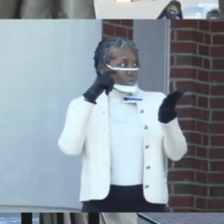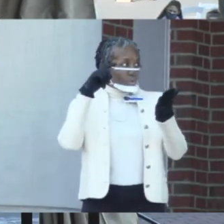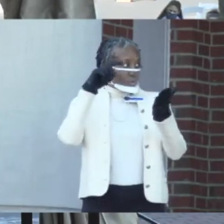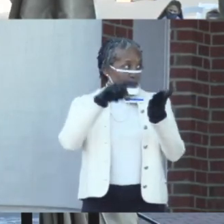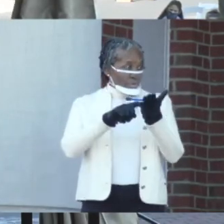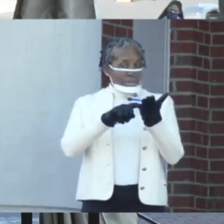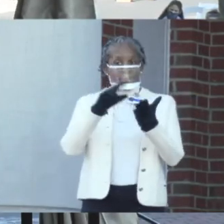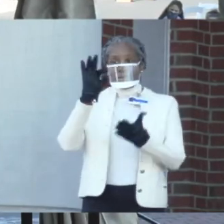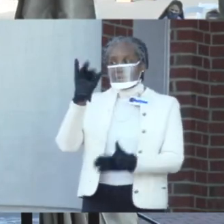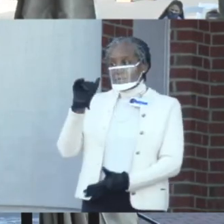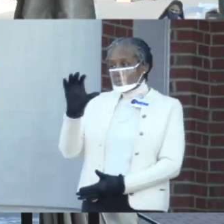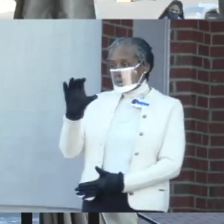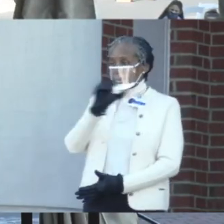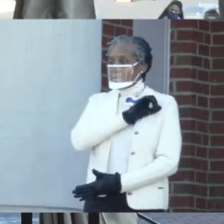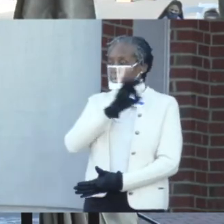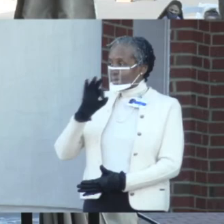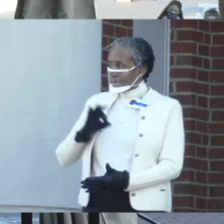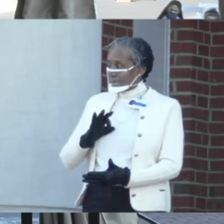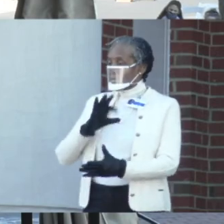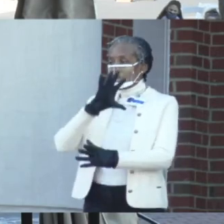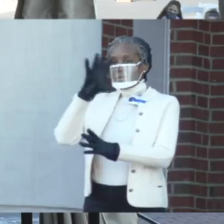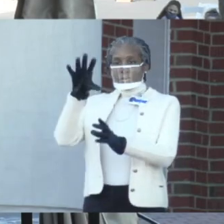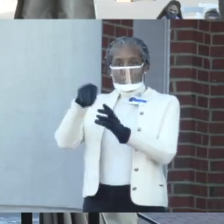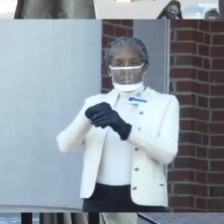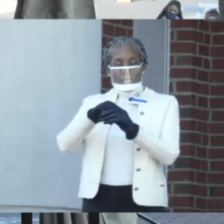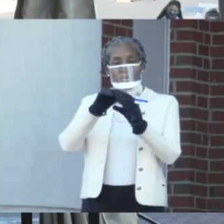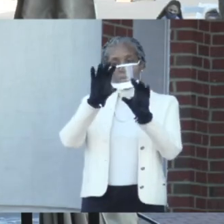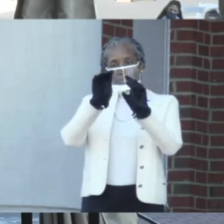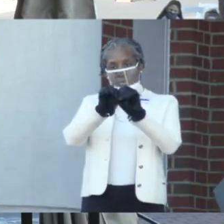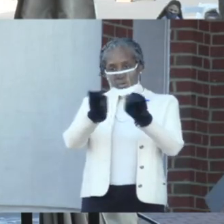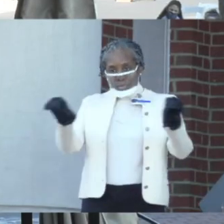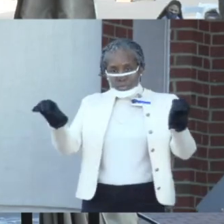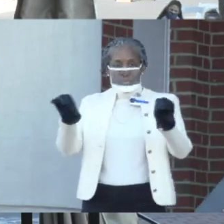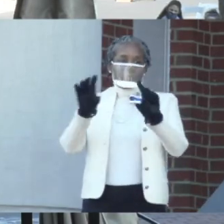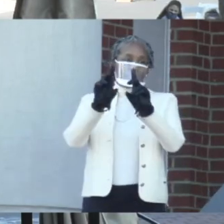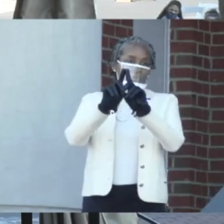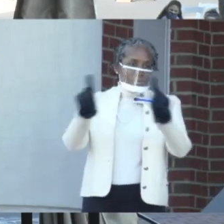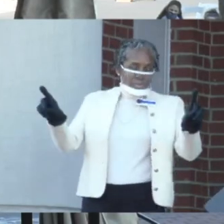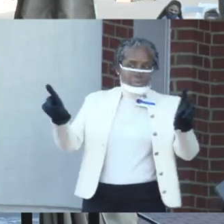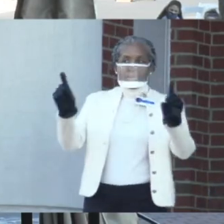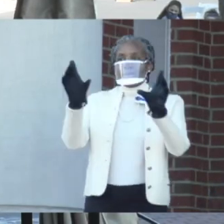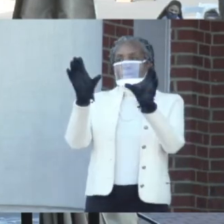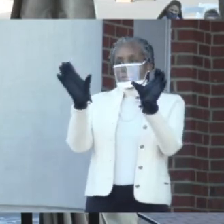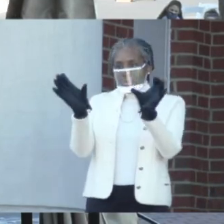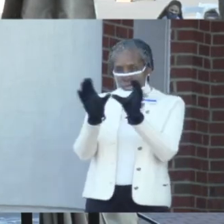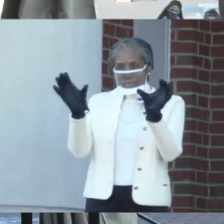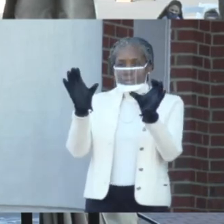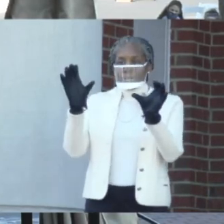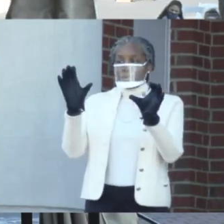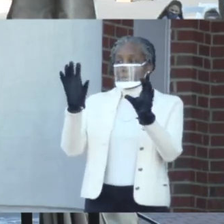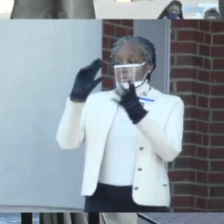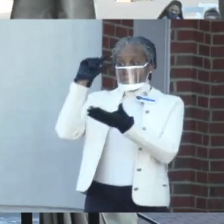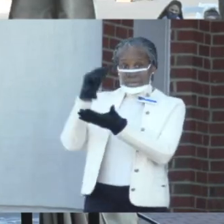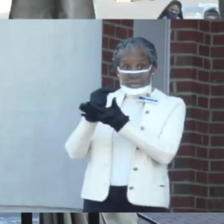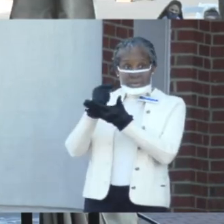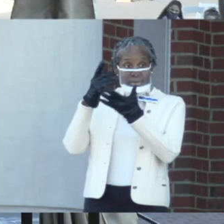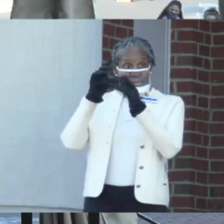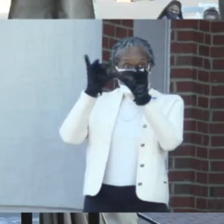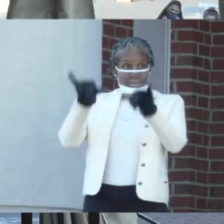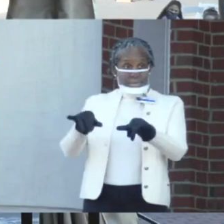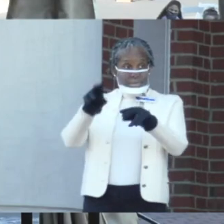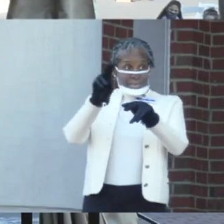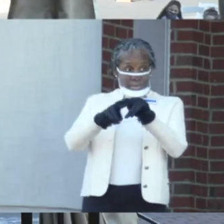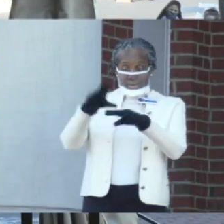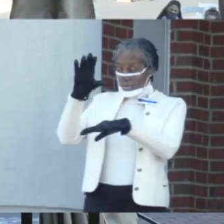of the faculty for conferral of degrees and diplomas. Graduates, please remain seated until your row